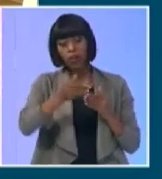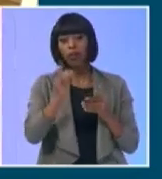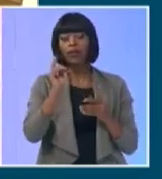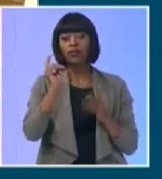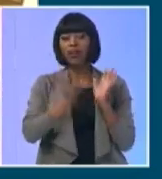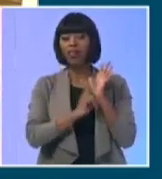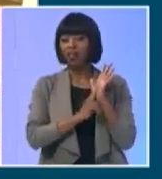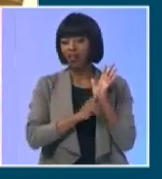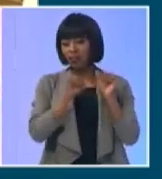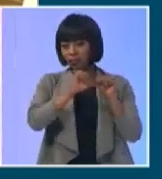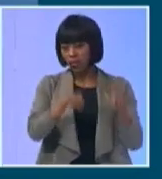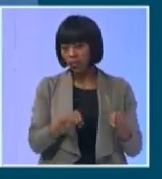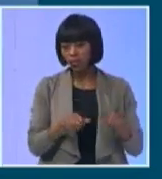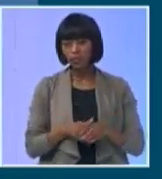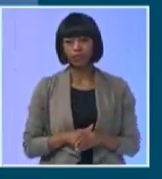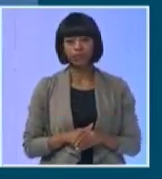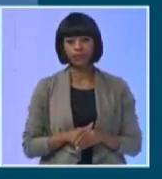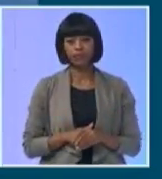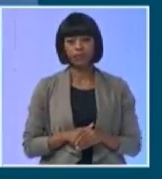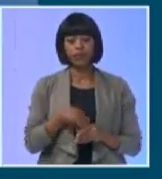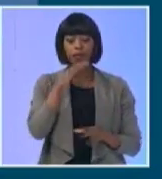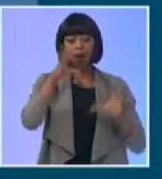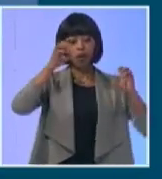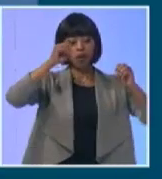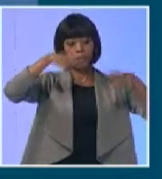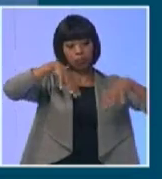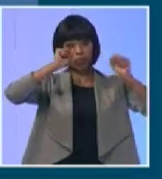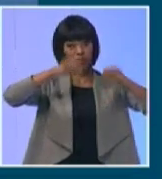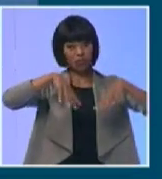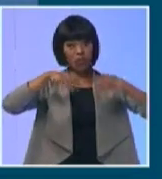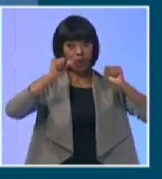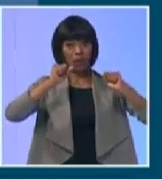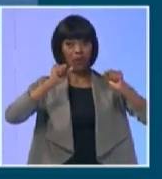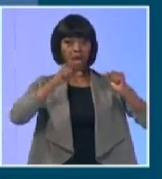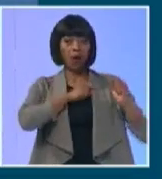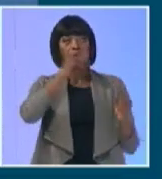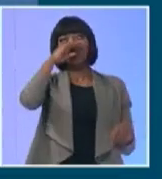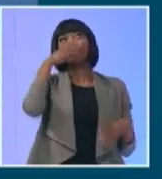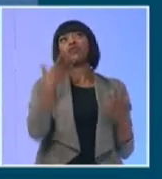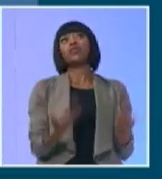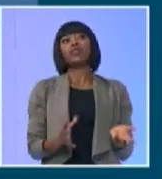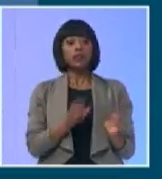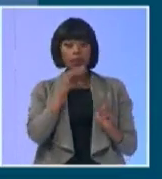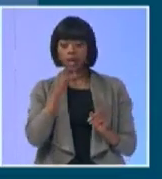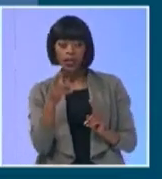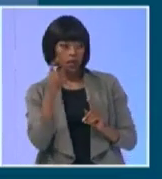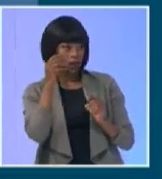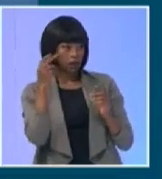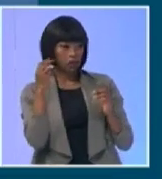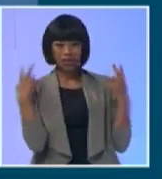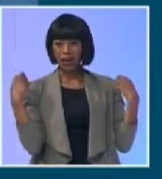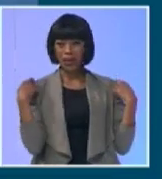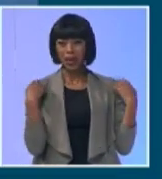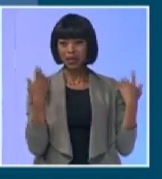system. Is the phenomenon of load shedding South Africans are so used to by now impacting